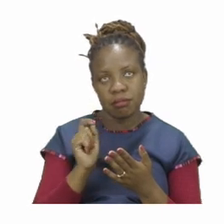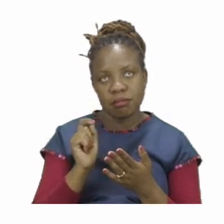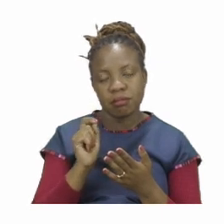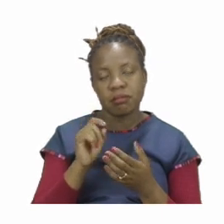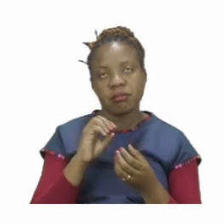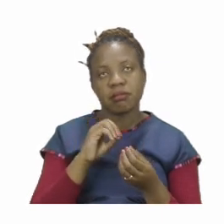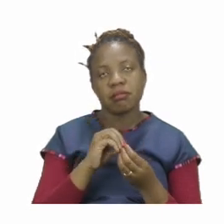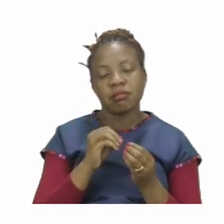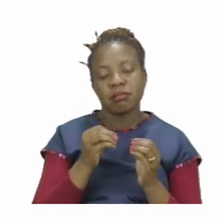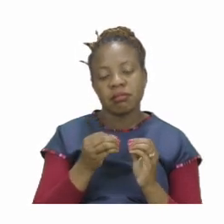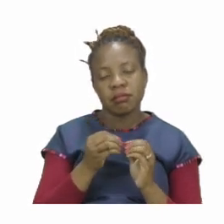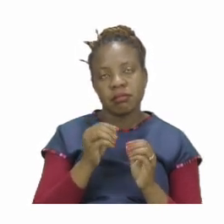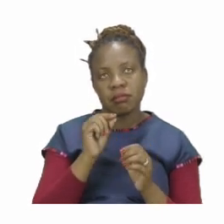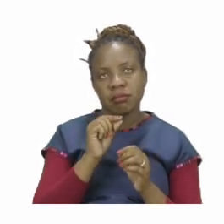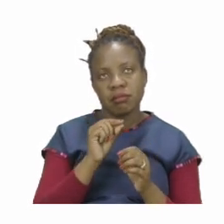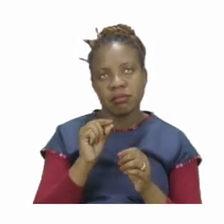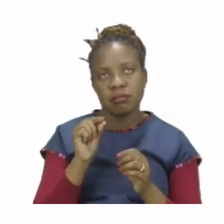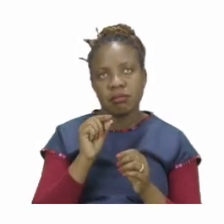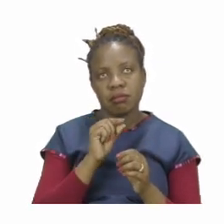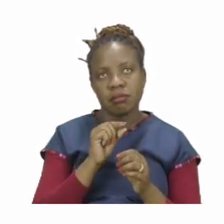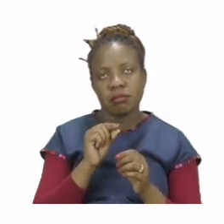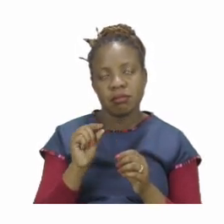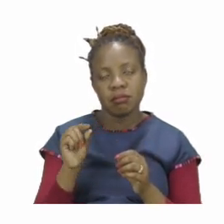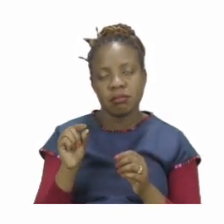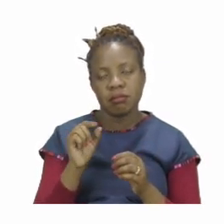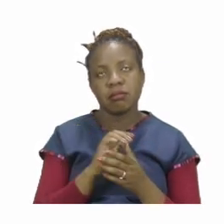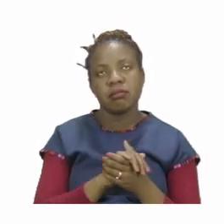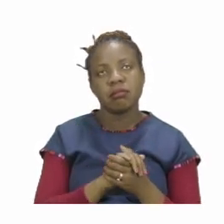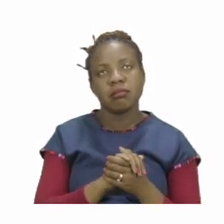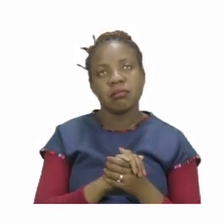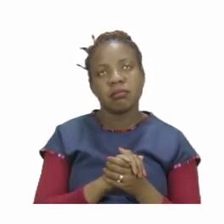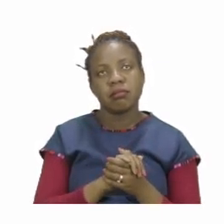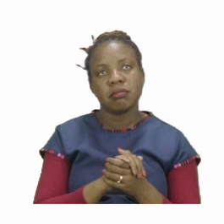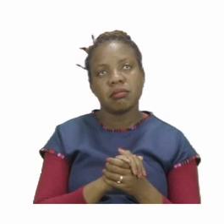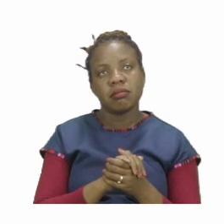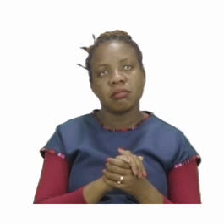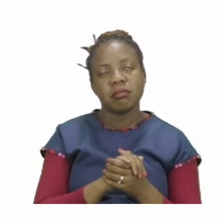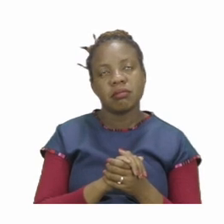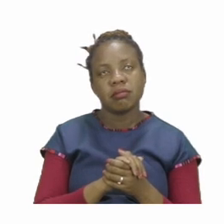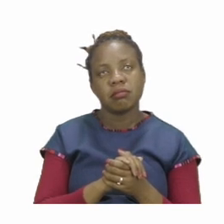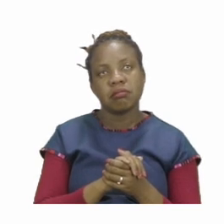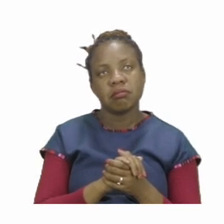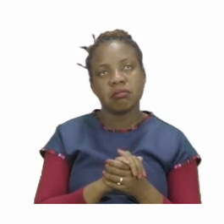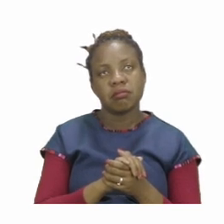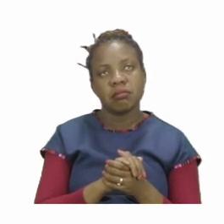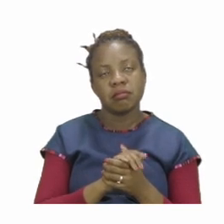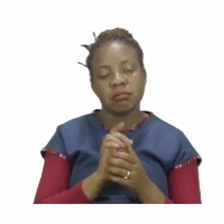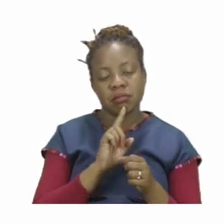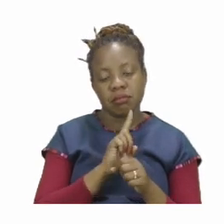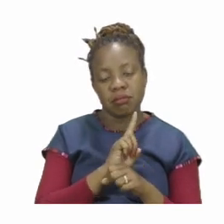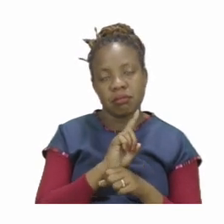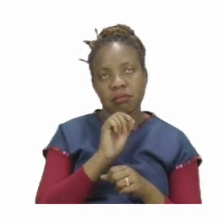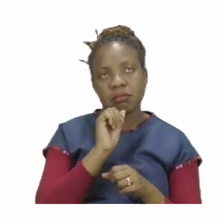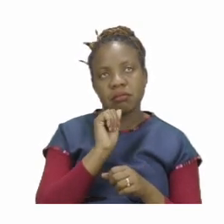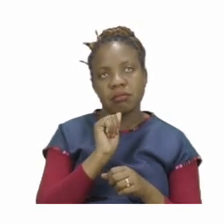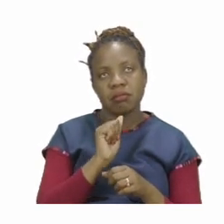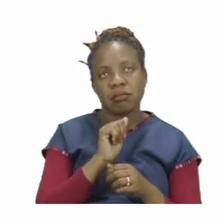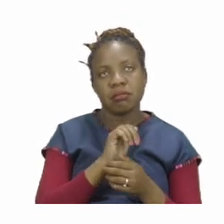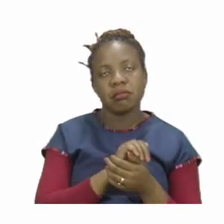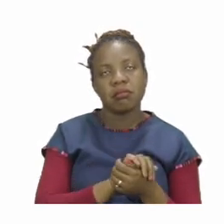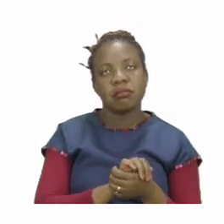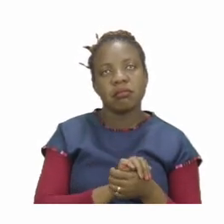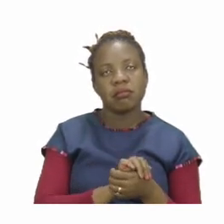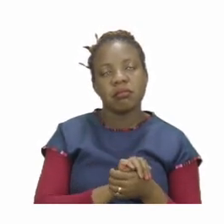the following word problems. So let's read the first word problem and see